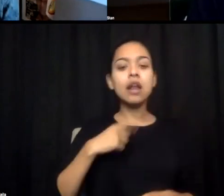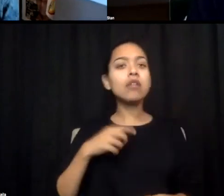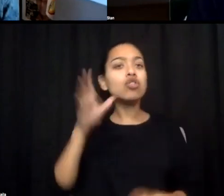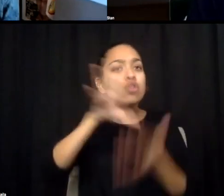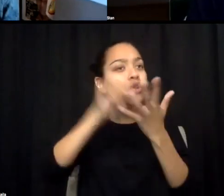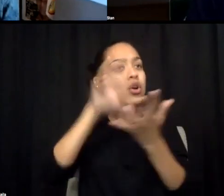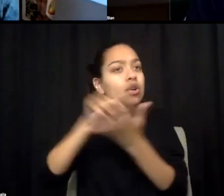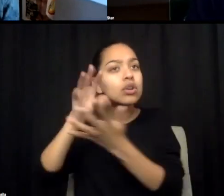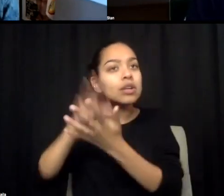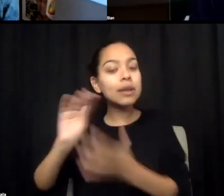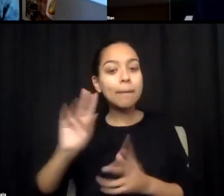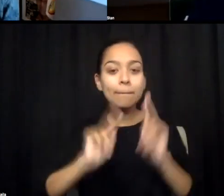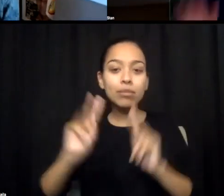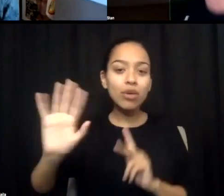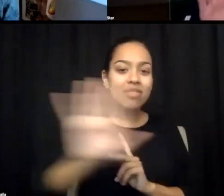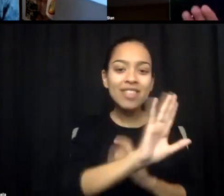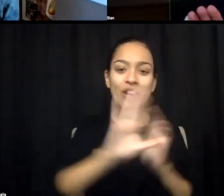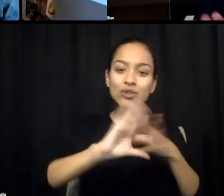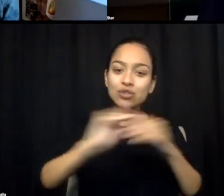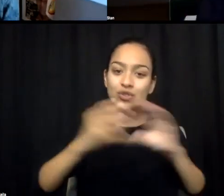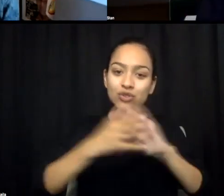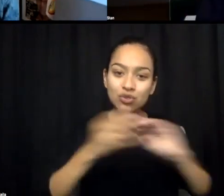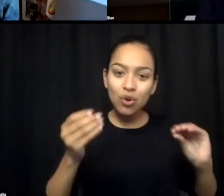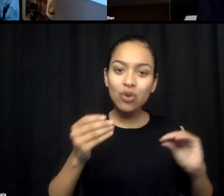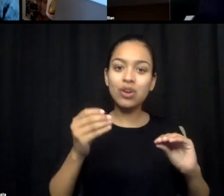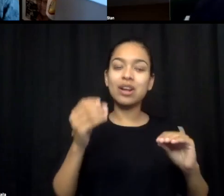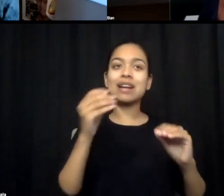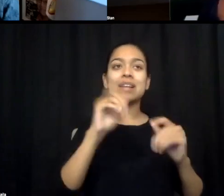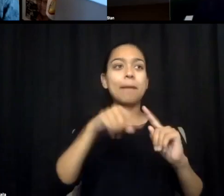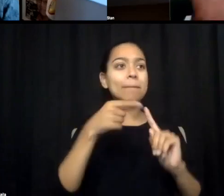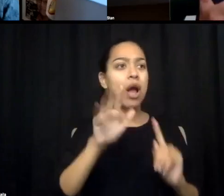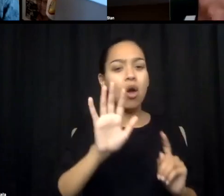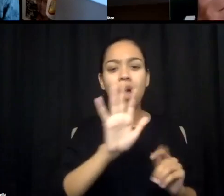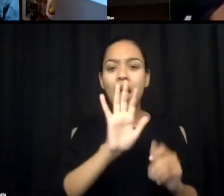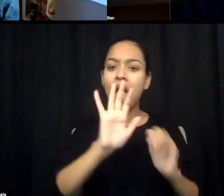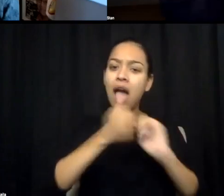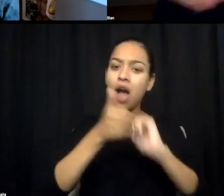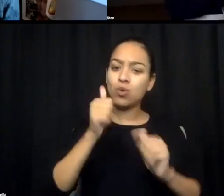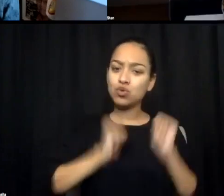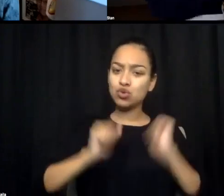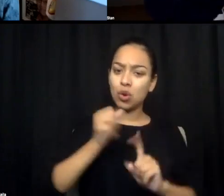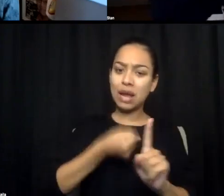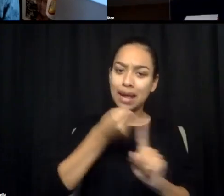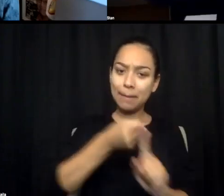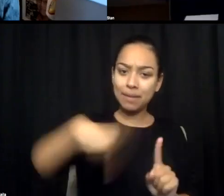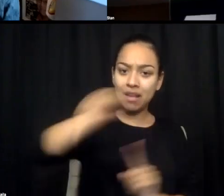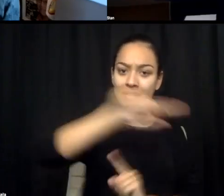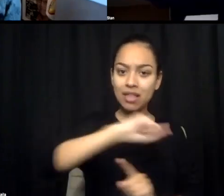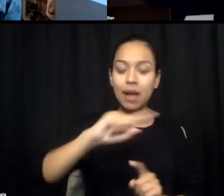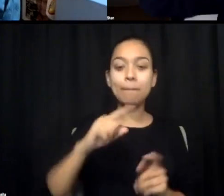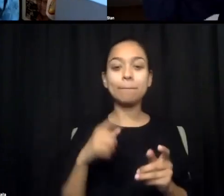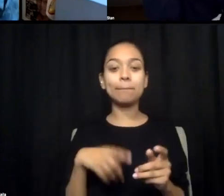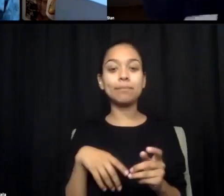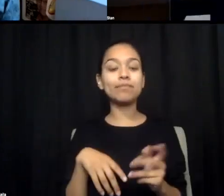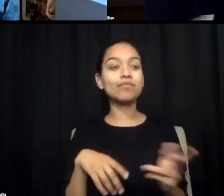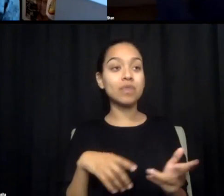and people always, they come up to me and they go, I hope I'm not bothering you. And we go, no, I love that as a writer. You know, actors get noticed and people come up to